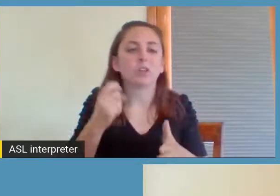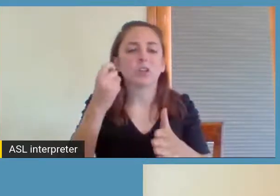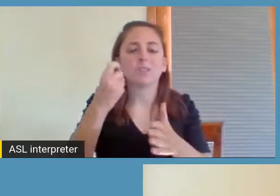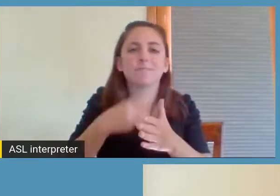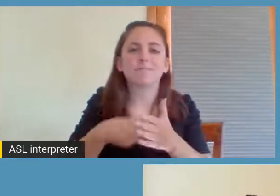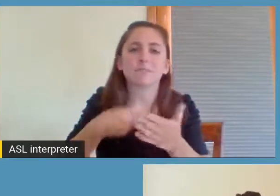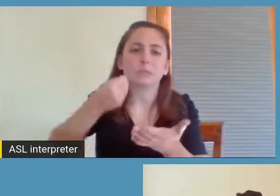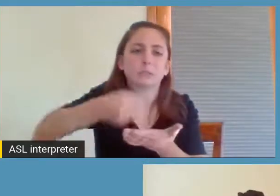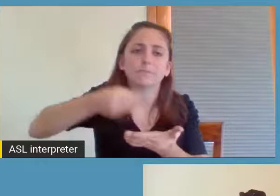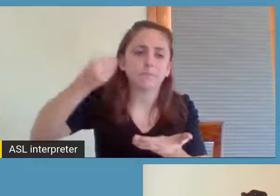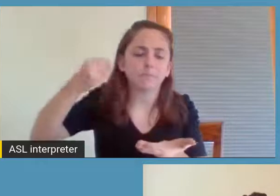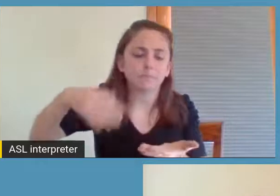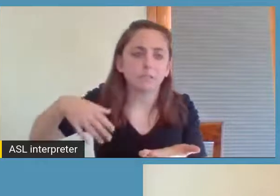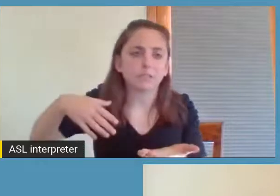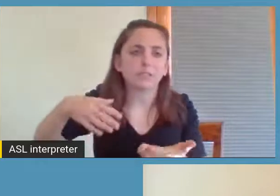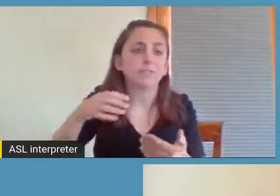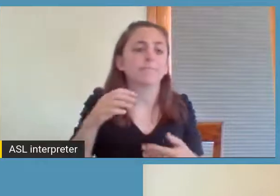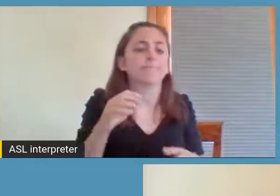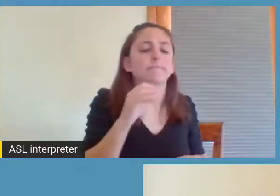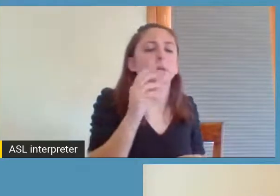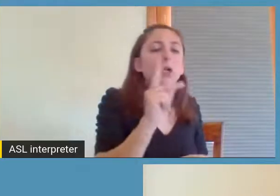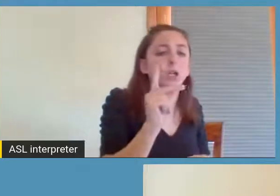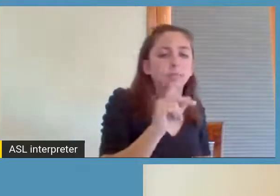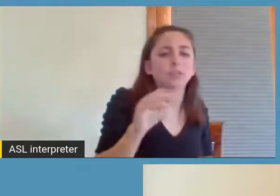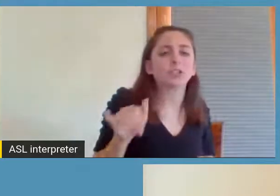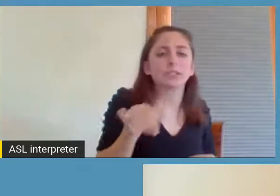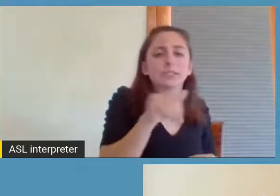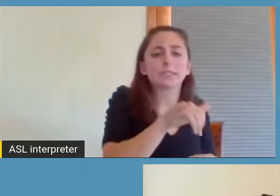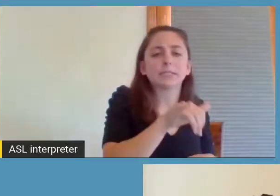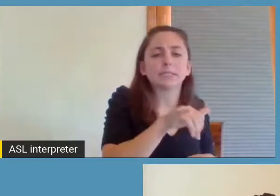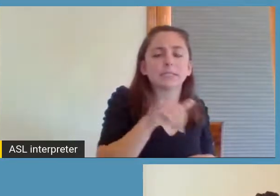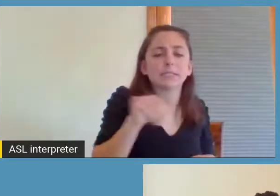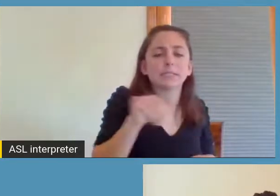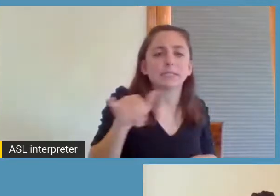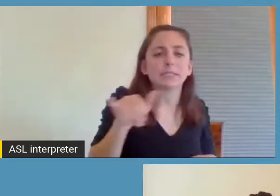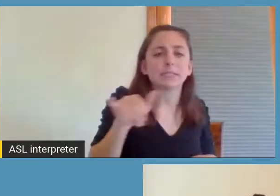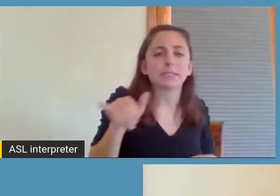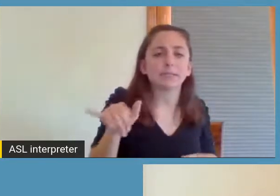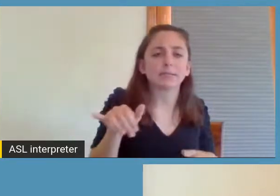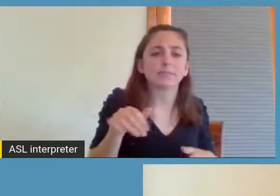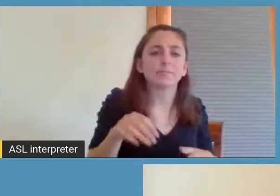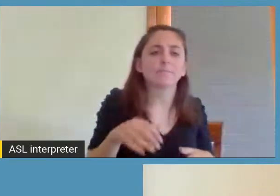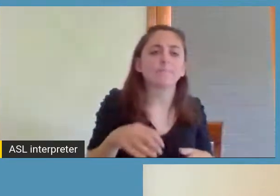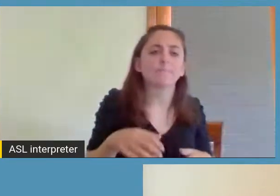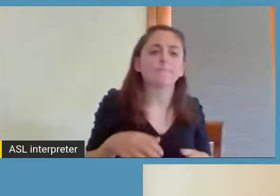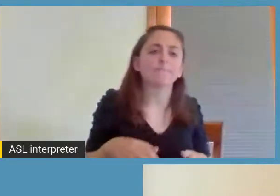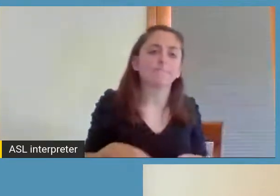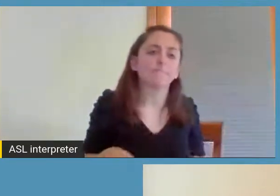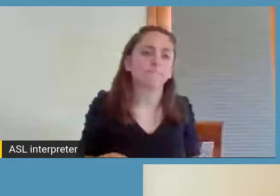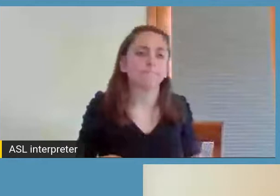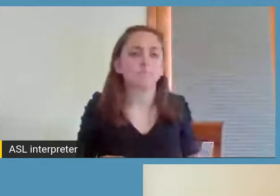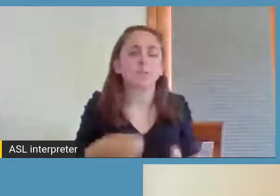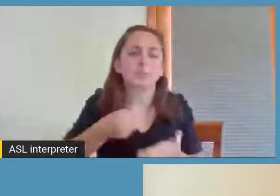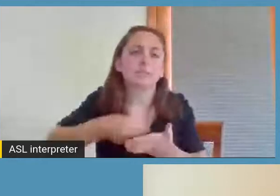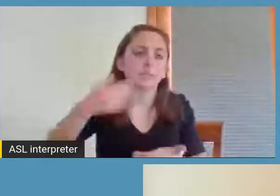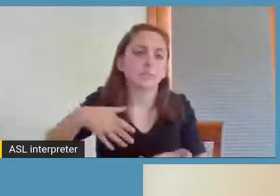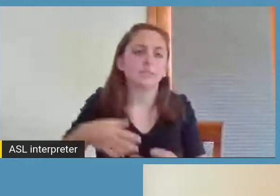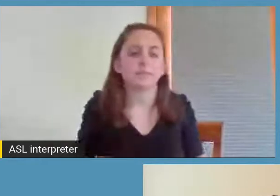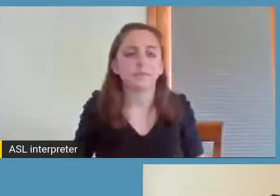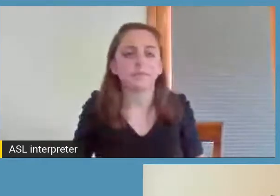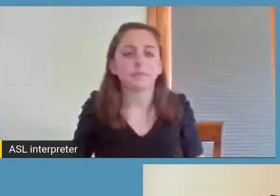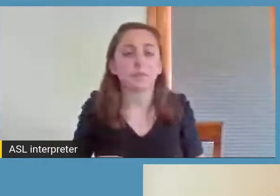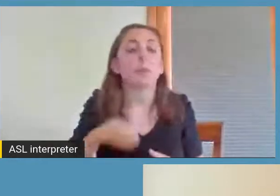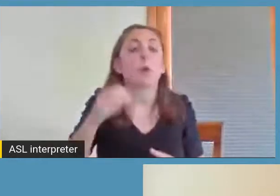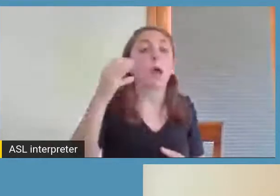It's not cheap. Same with Kunstmatrix. So it's very cost prohibitive for individual artists in the long term. But for a company or for a